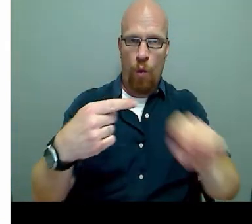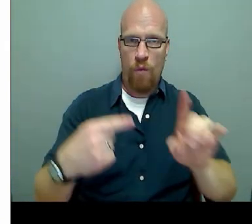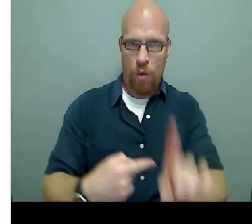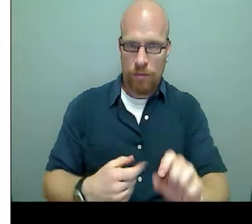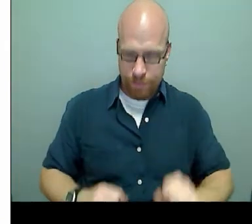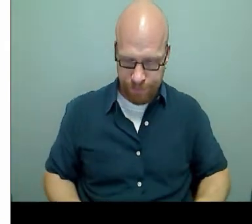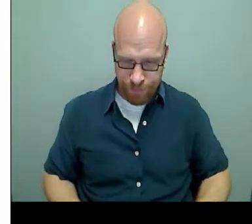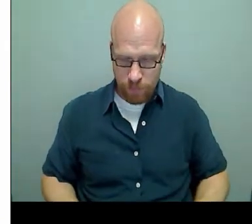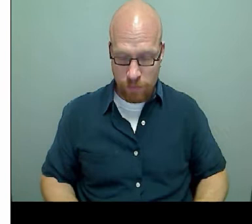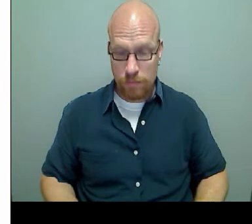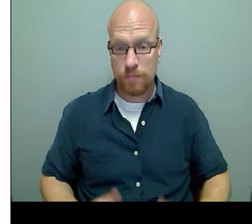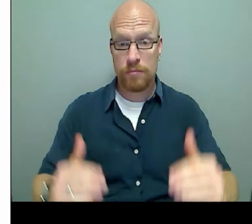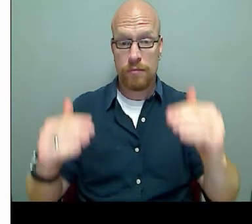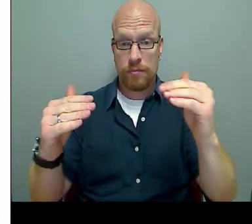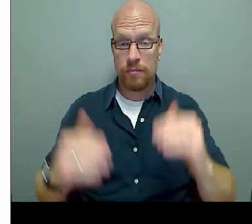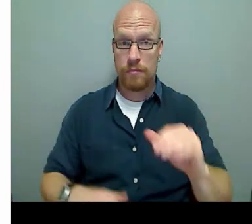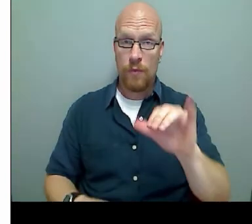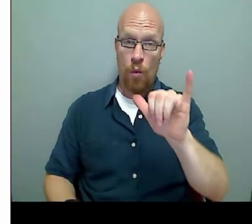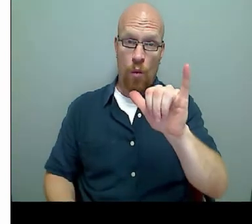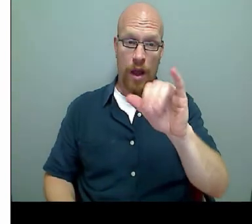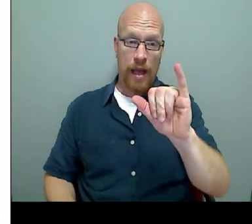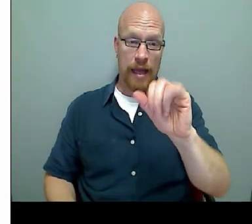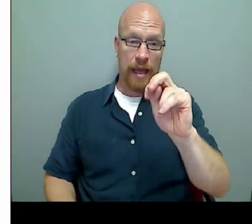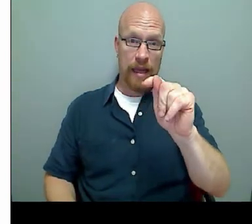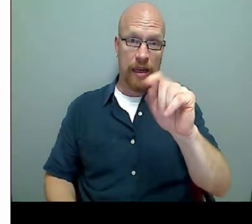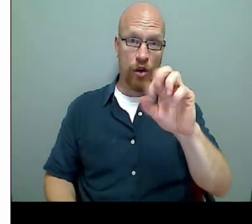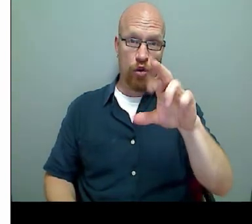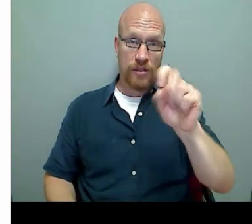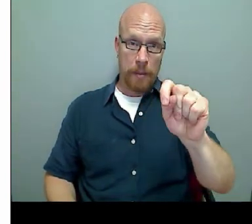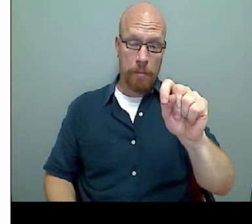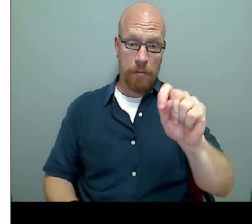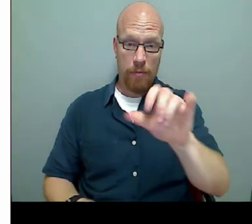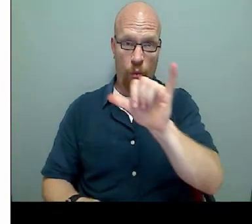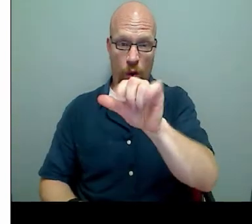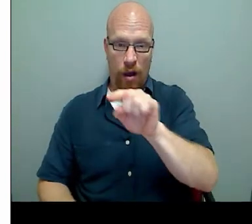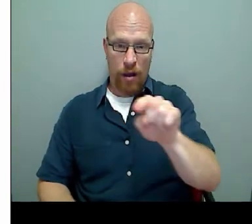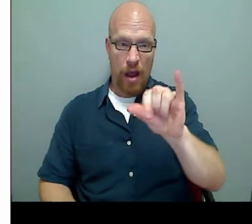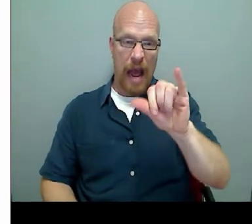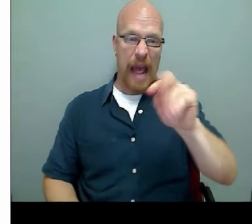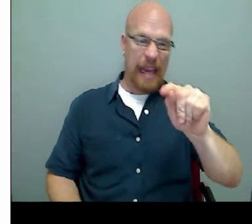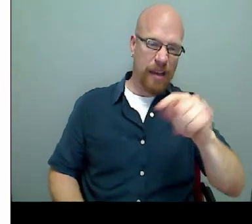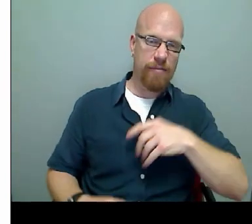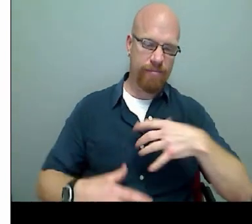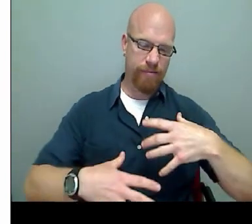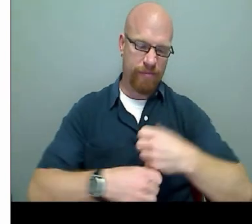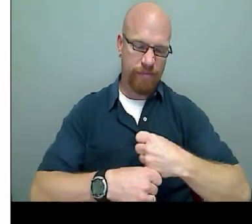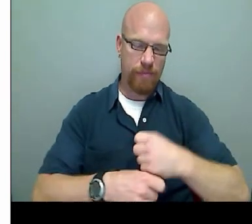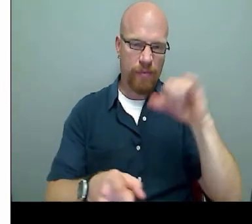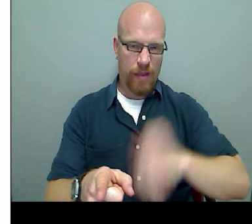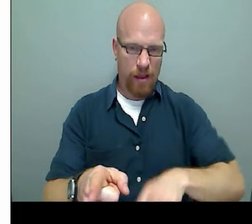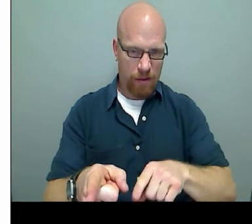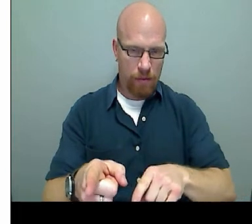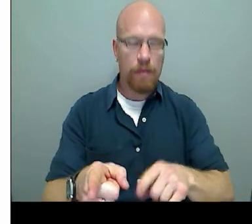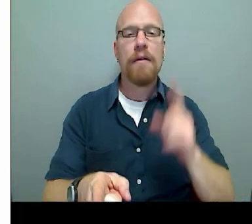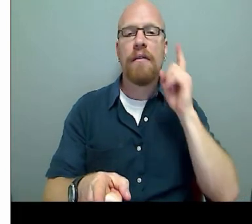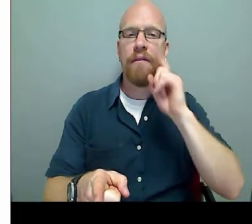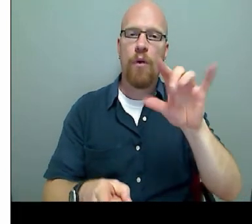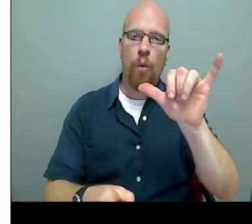be -1/1. It would be 1 down and 1 right. Now our y-intercept, you can see I